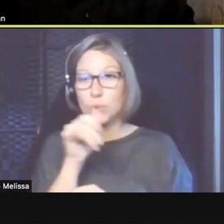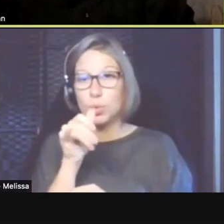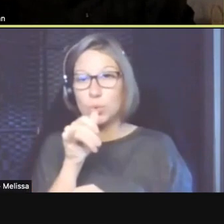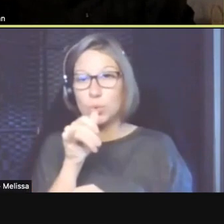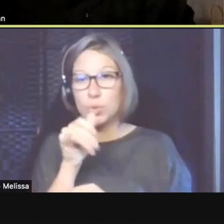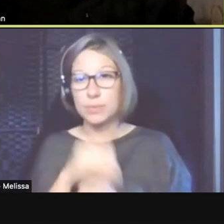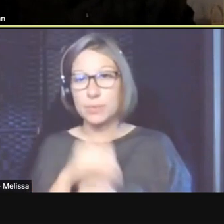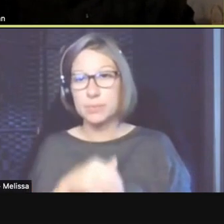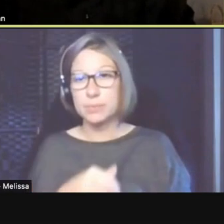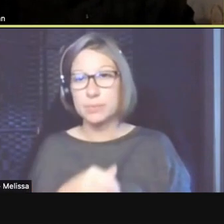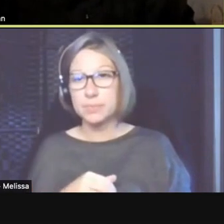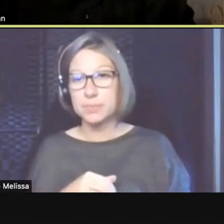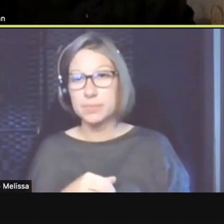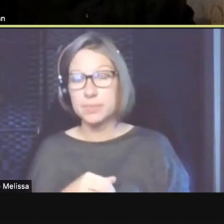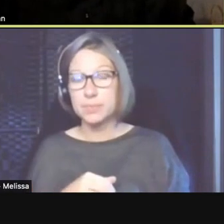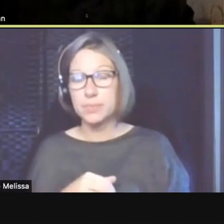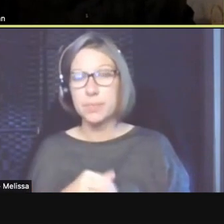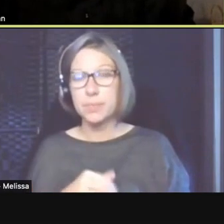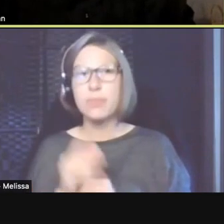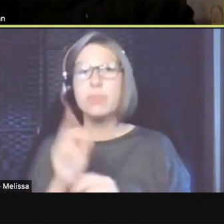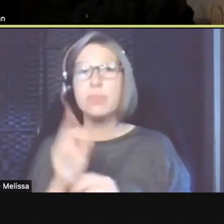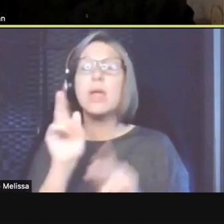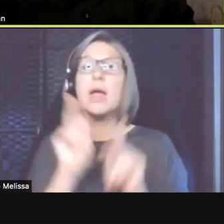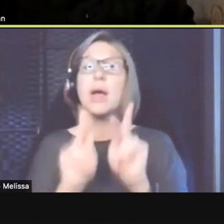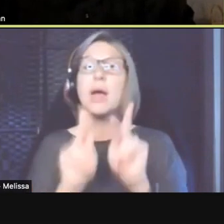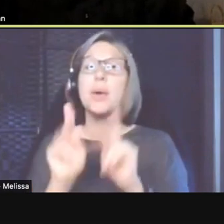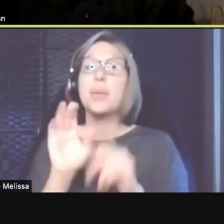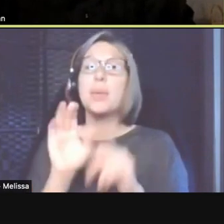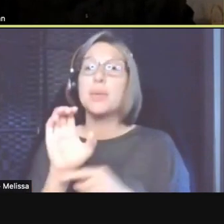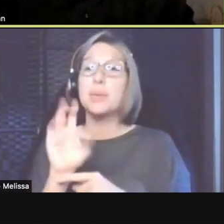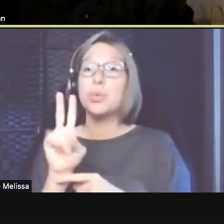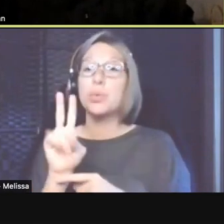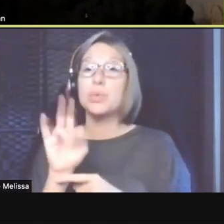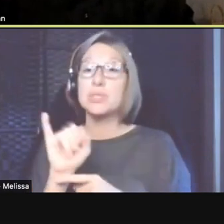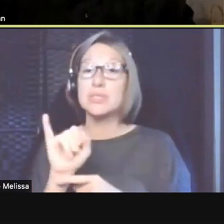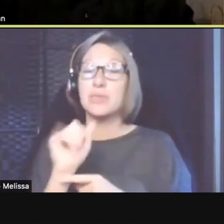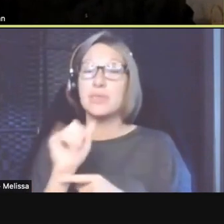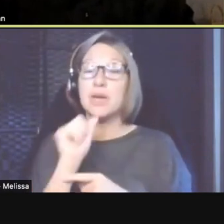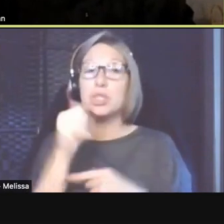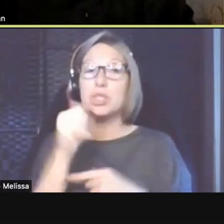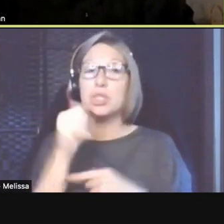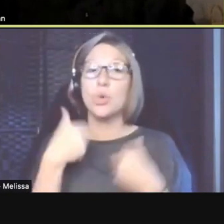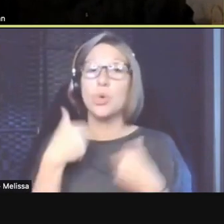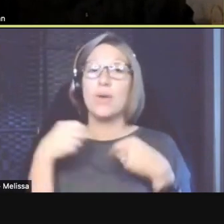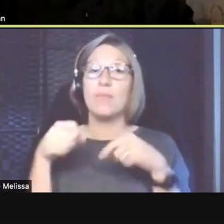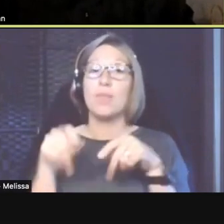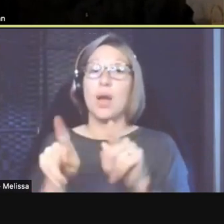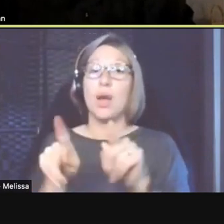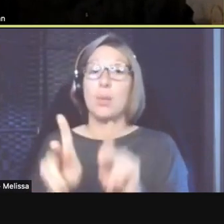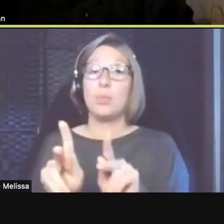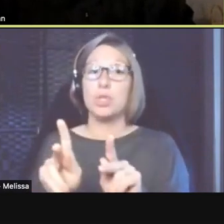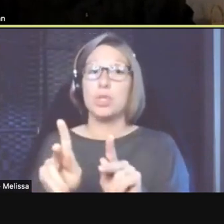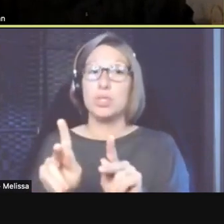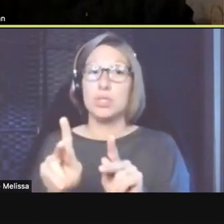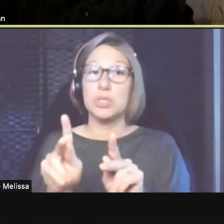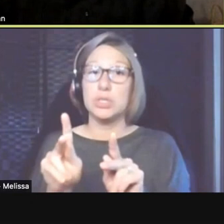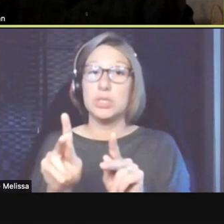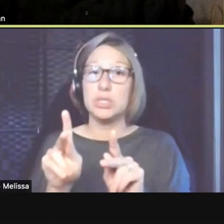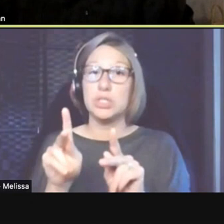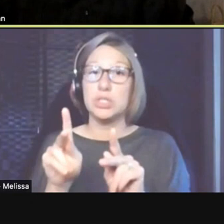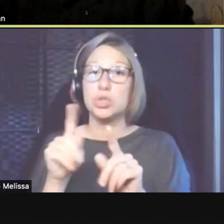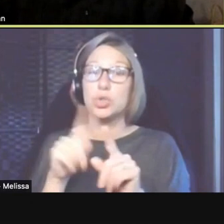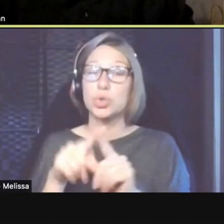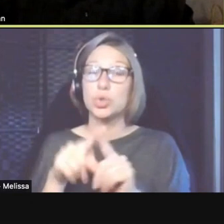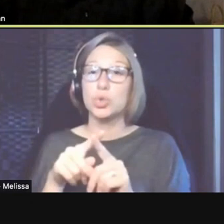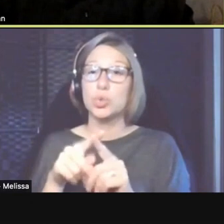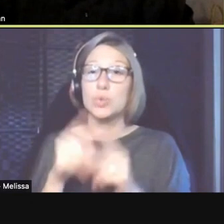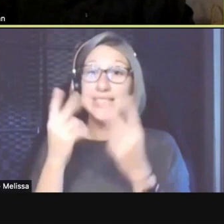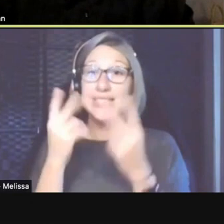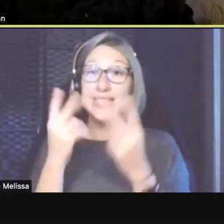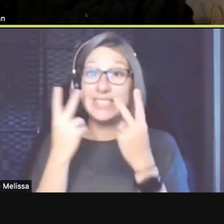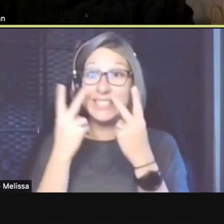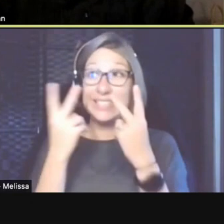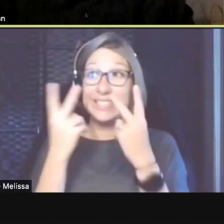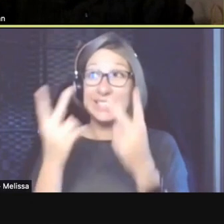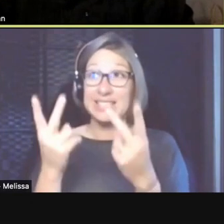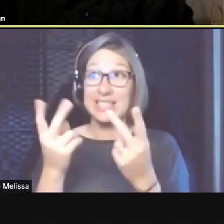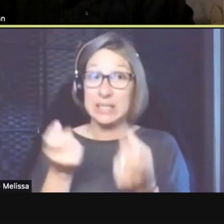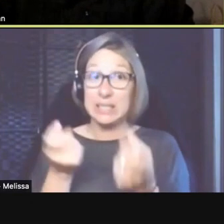individuals with CVI do not have the opportunity to perceive and pair facial expressions and actions with events.